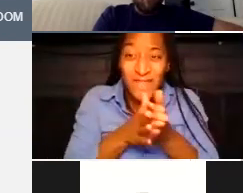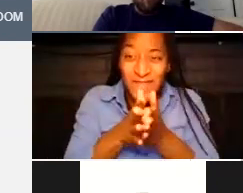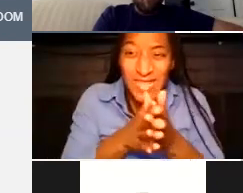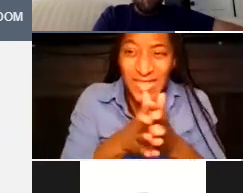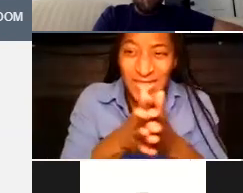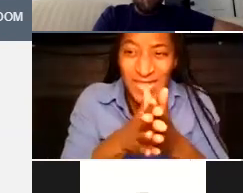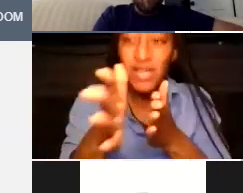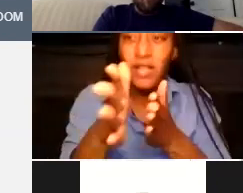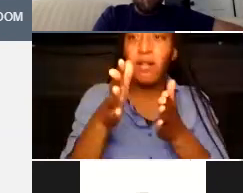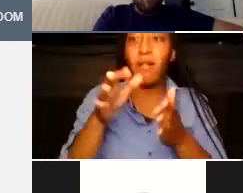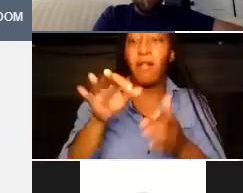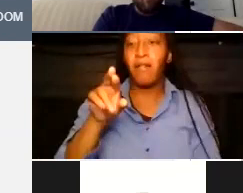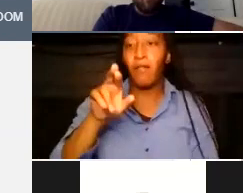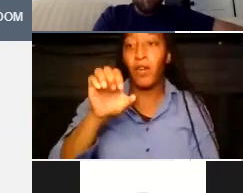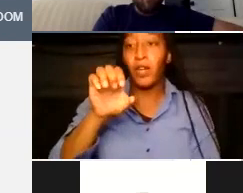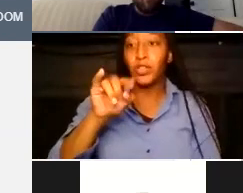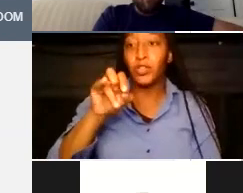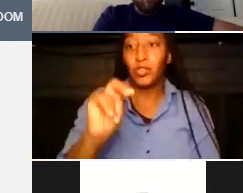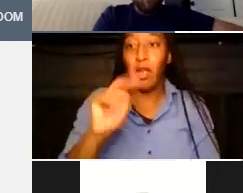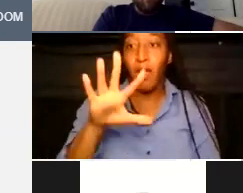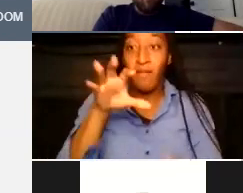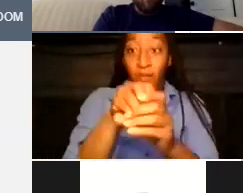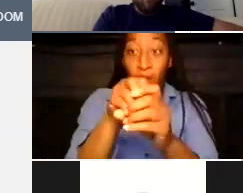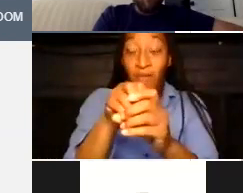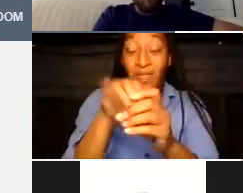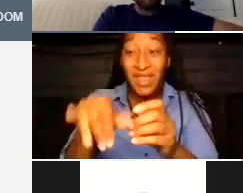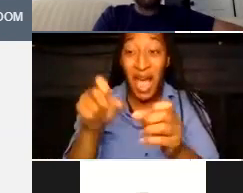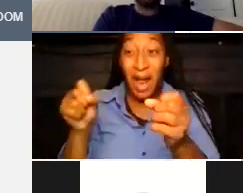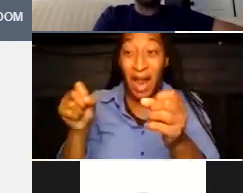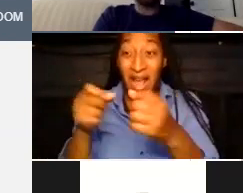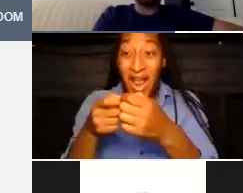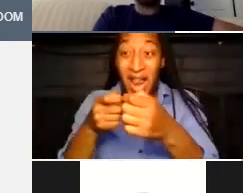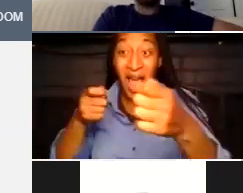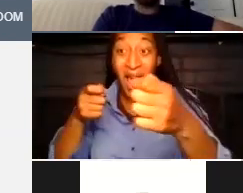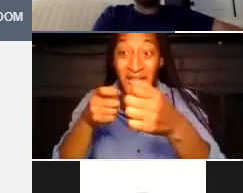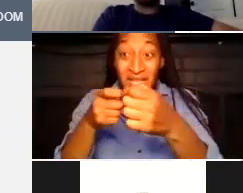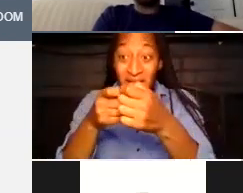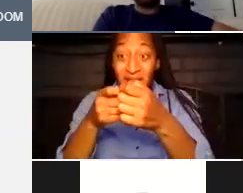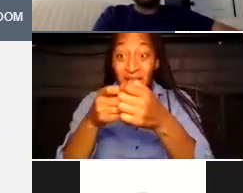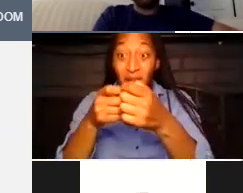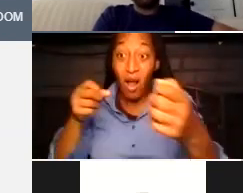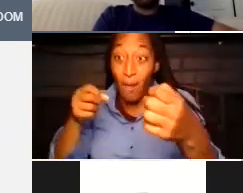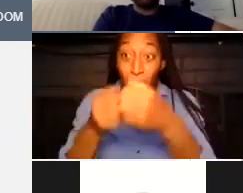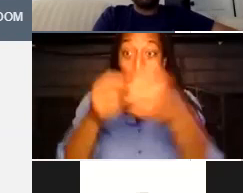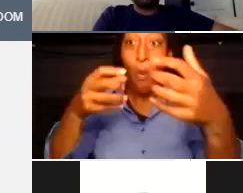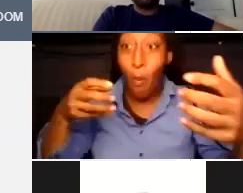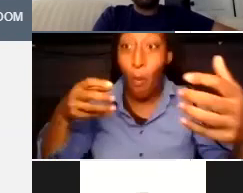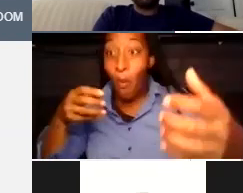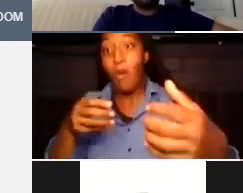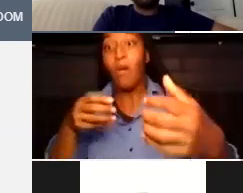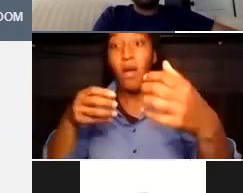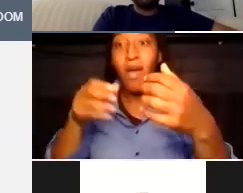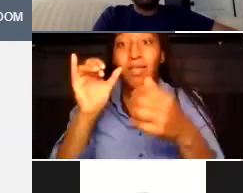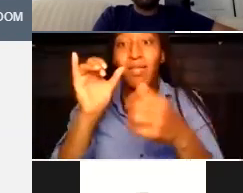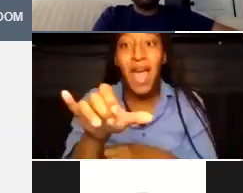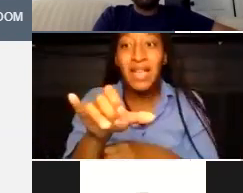we can say those elastic collisions that take place on the pool table are isolated.